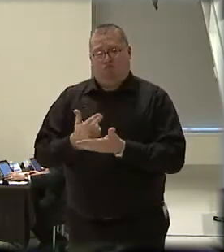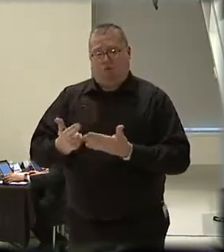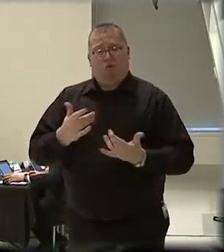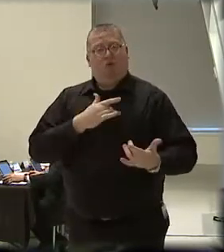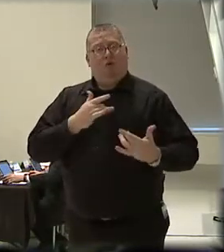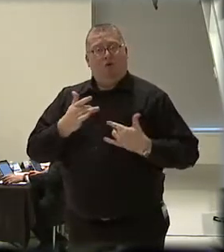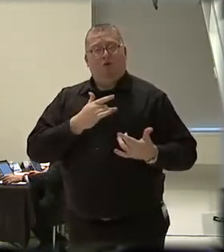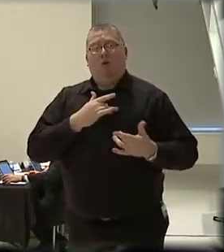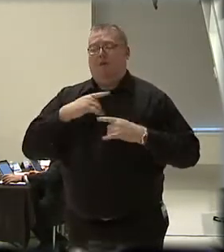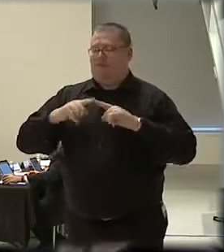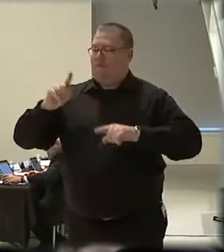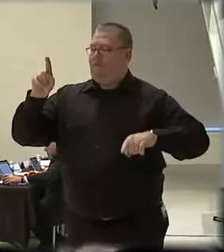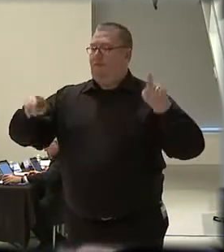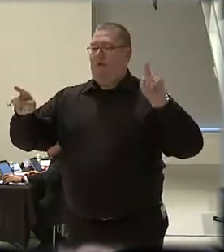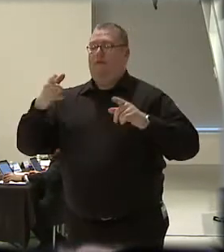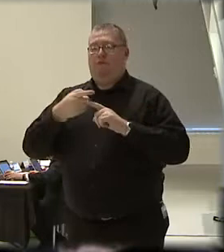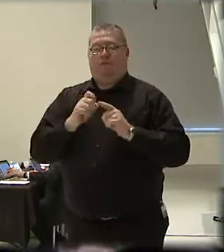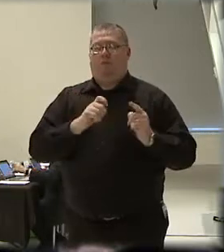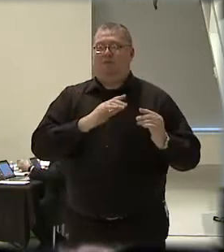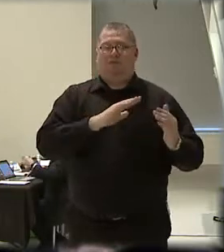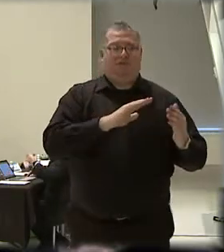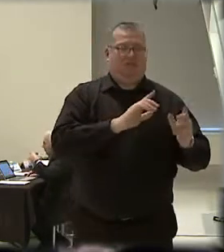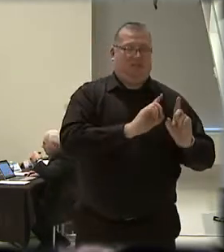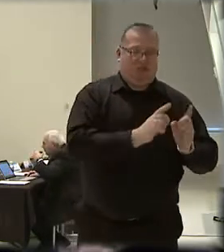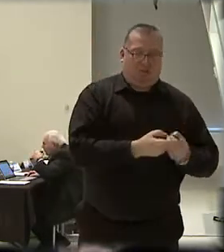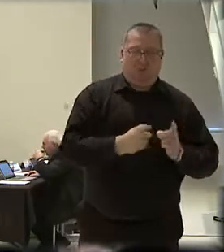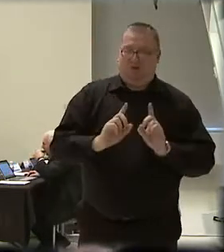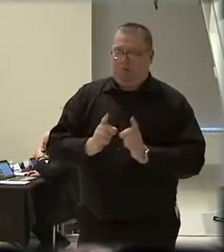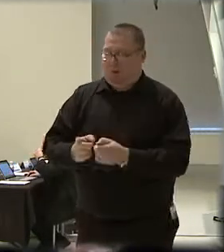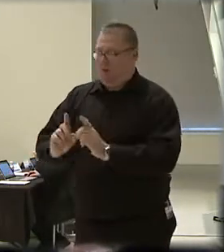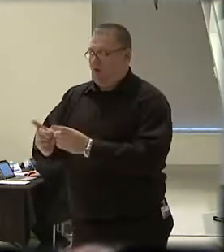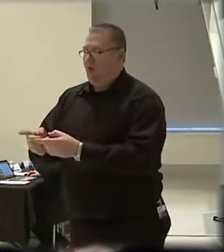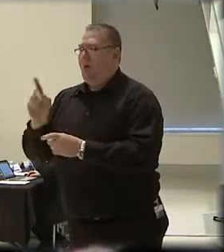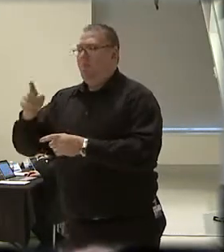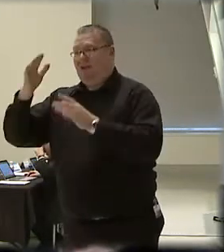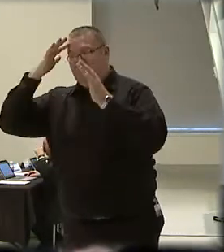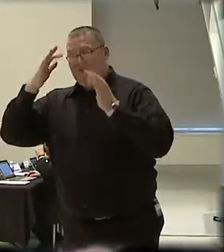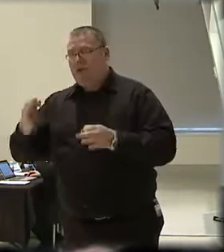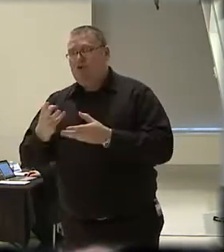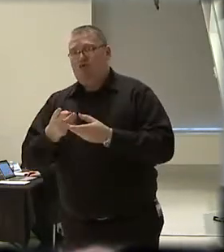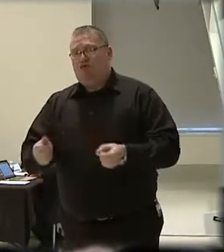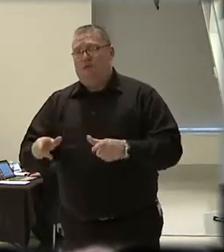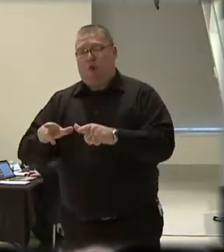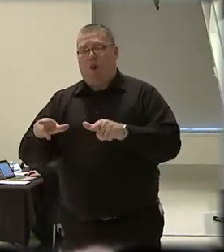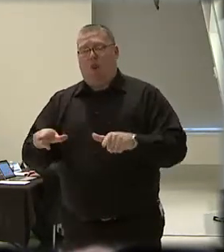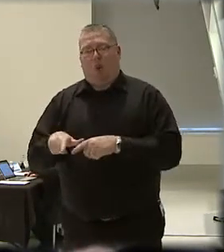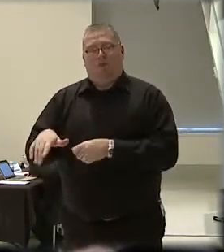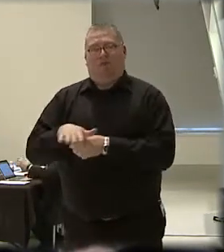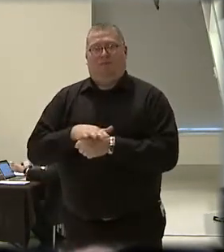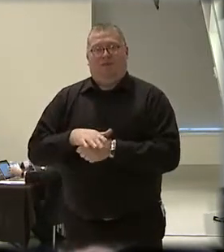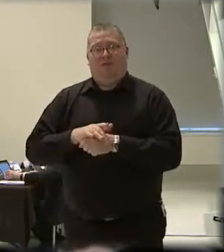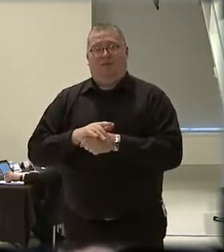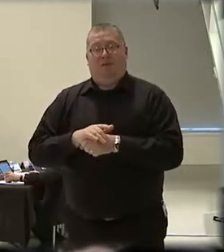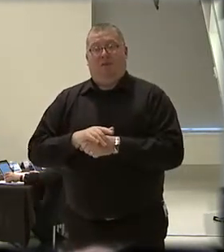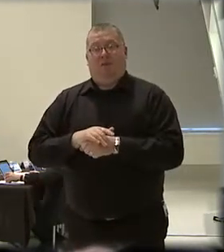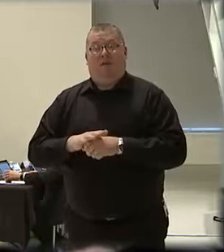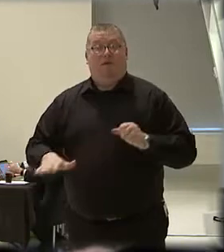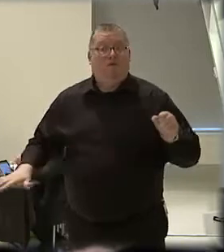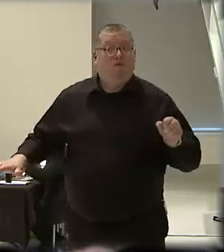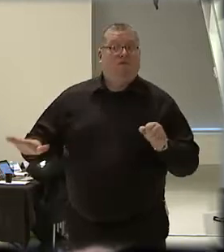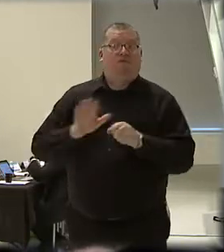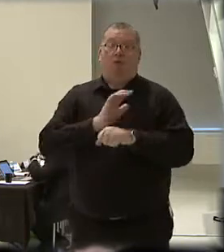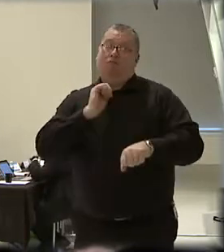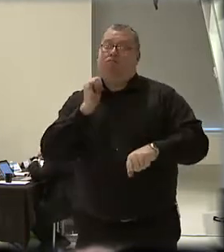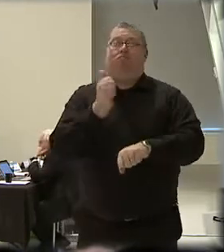concerns vary by jurisdiction and must be locally resolved. Poor implementation will create more problems than